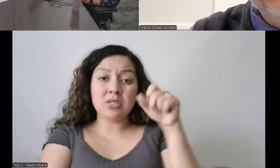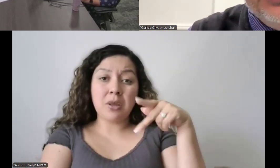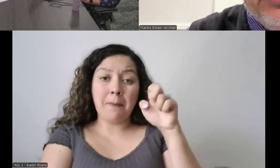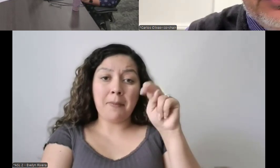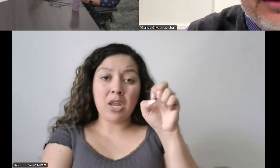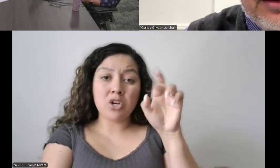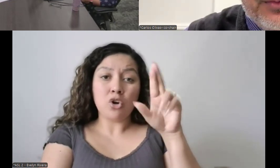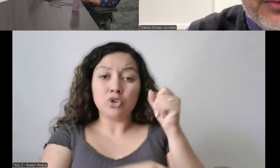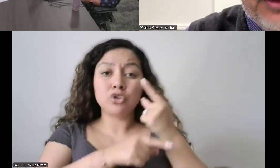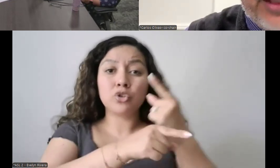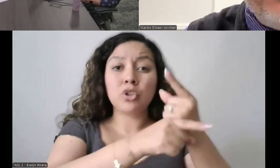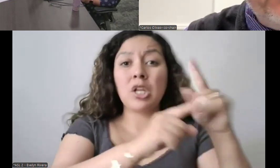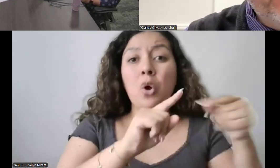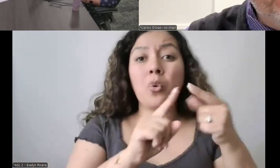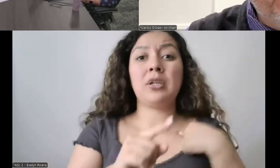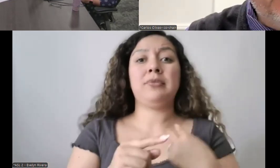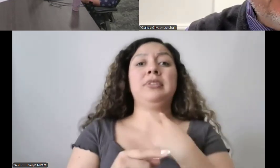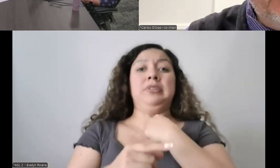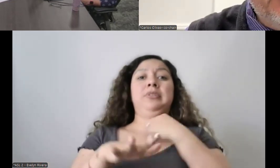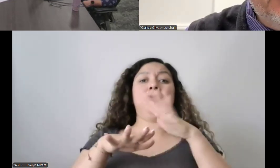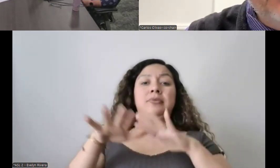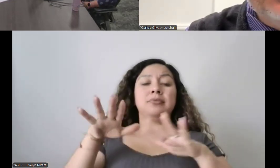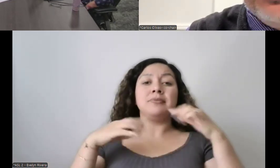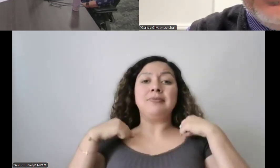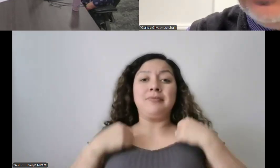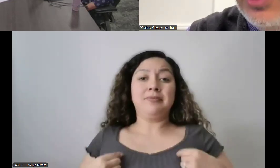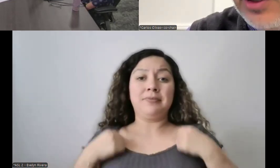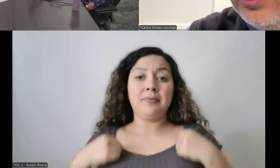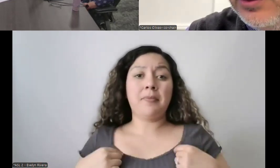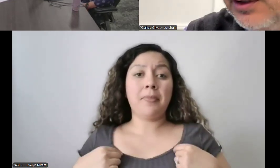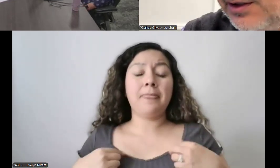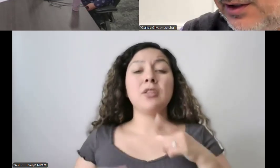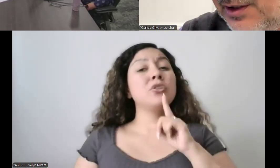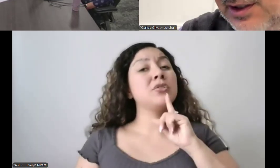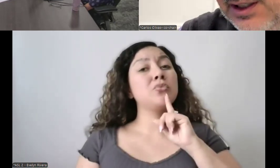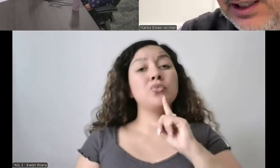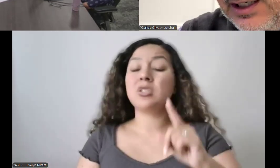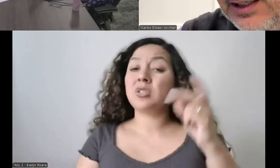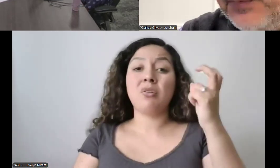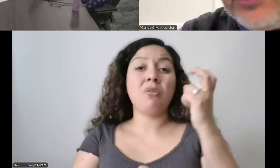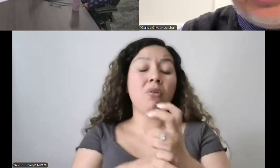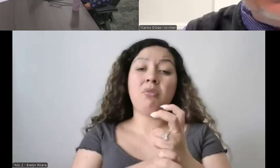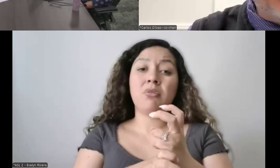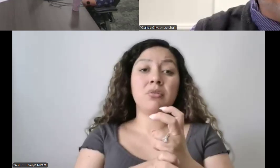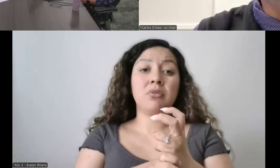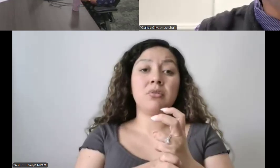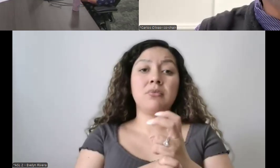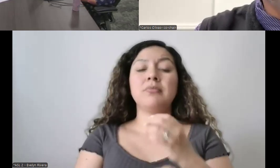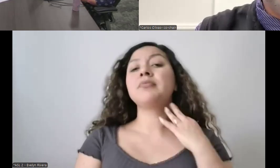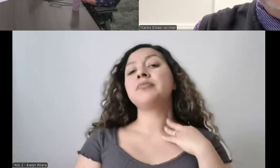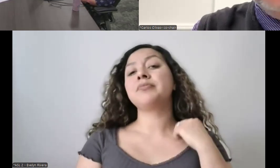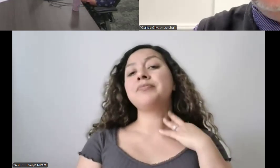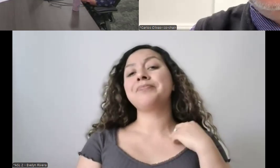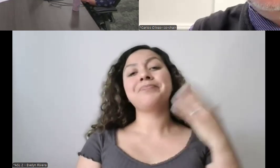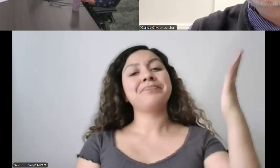up with them. It's extremely hard. The other day I was on